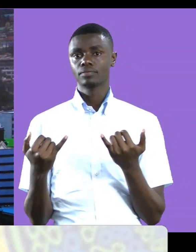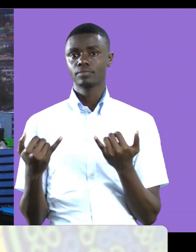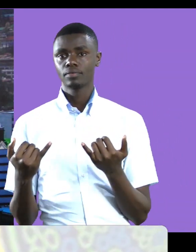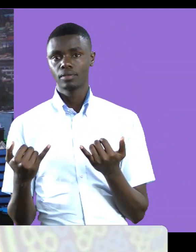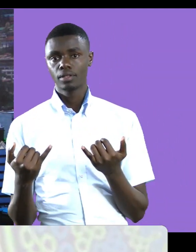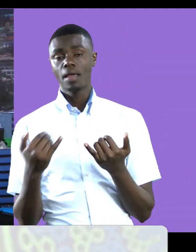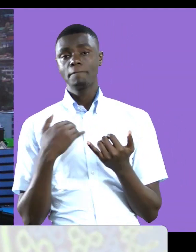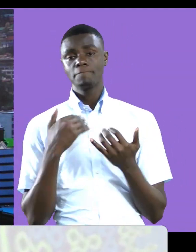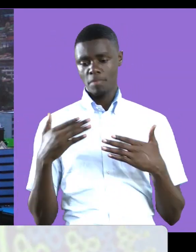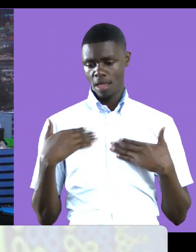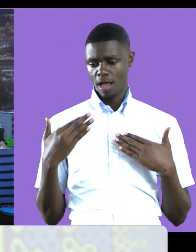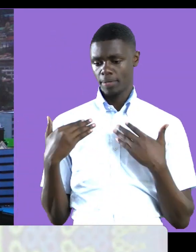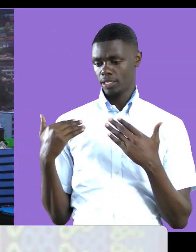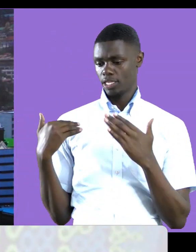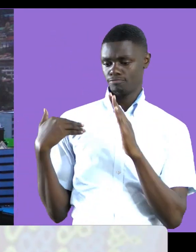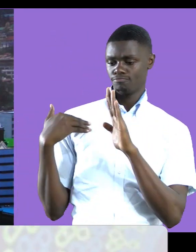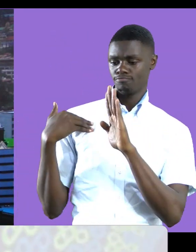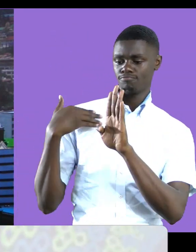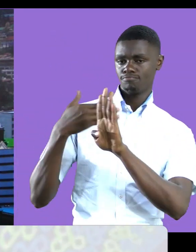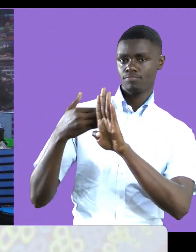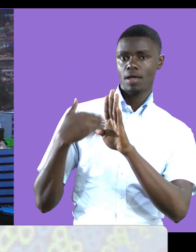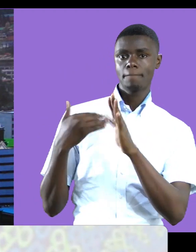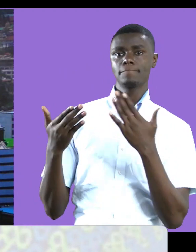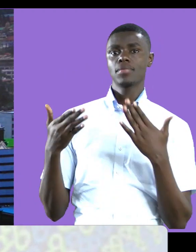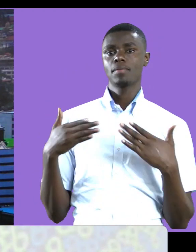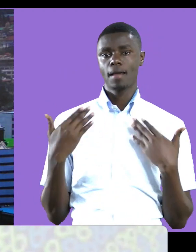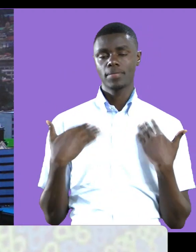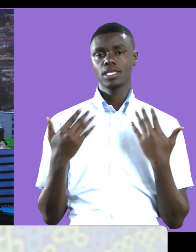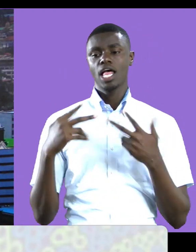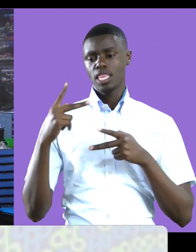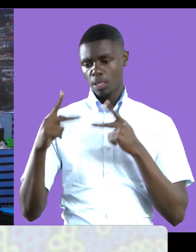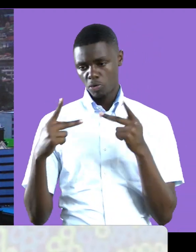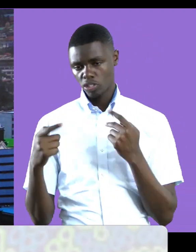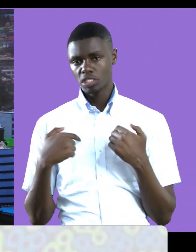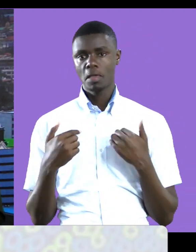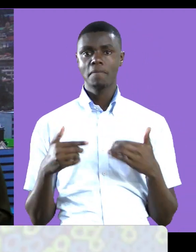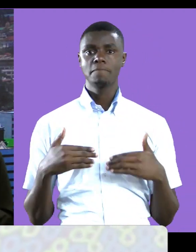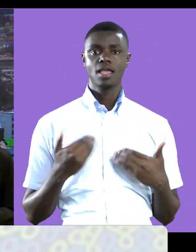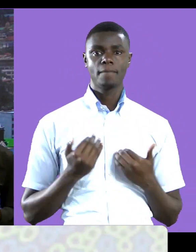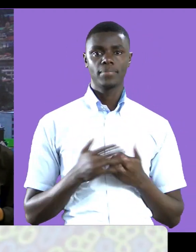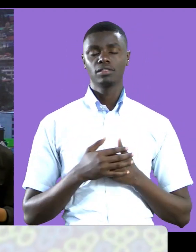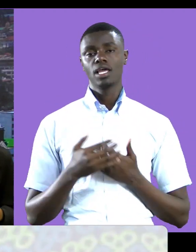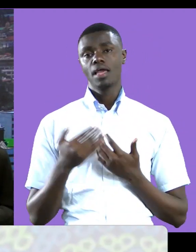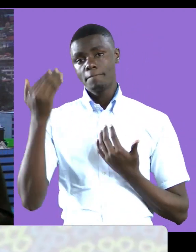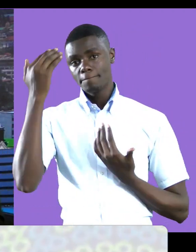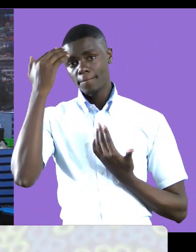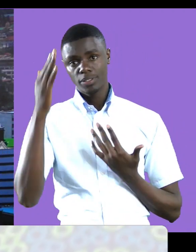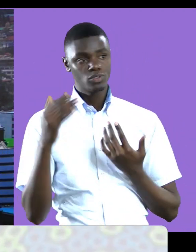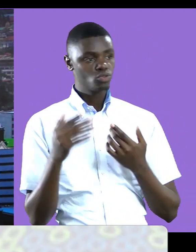I'm happy where I am. You know, I'm happy on how the progress has been so far. That's just different.